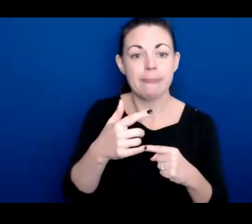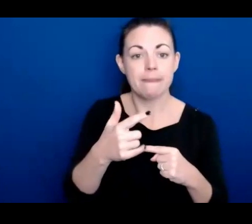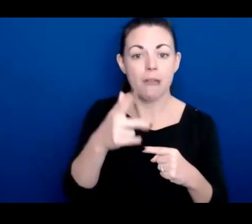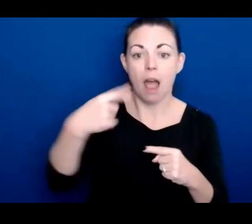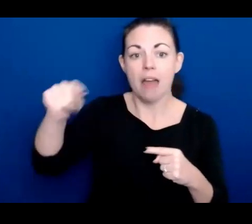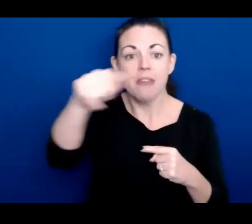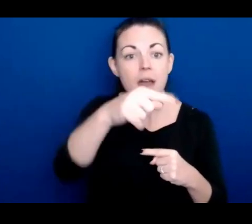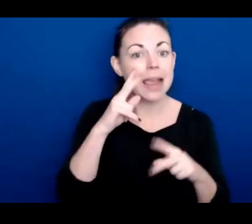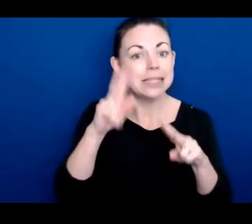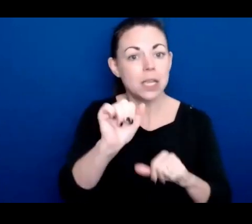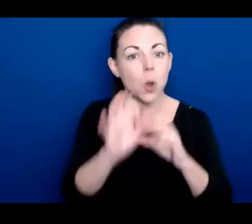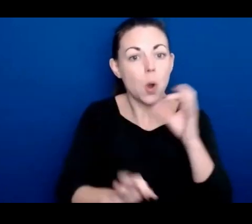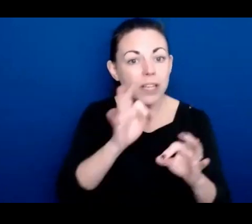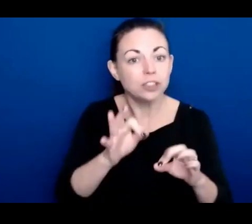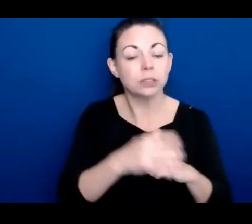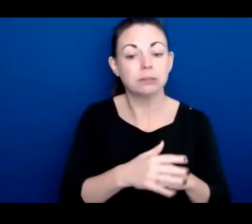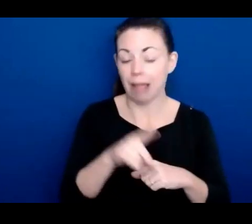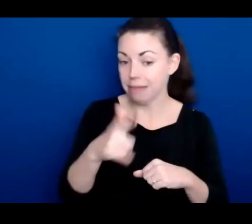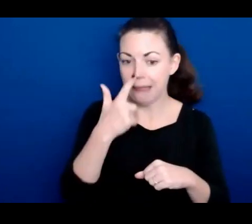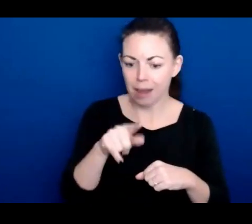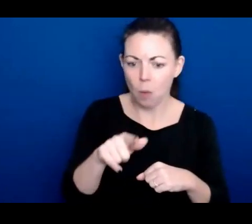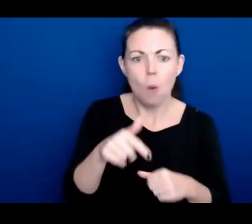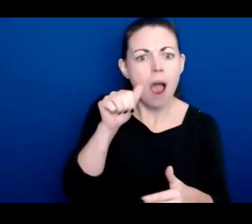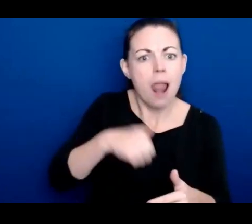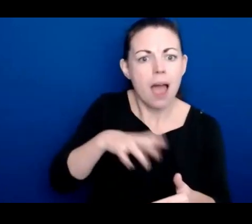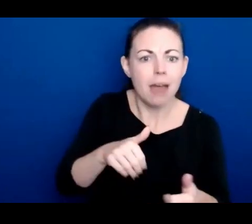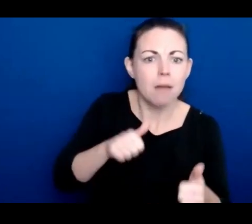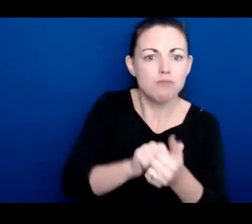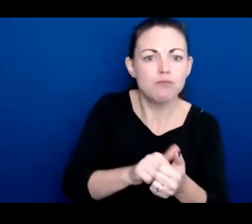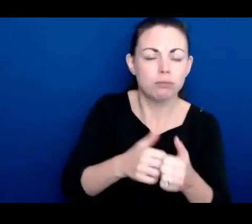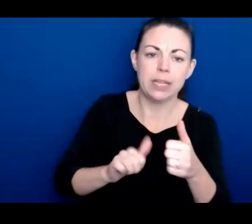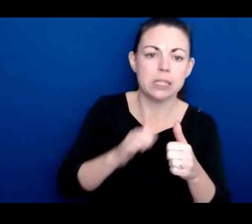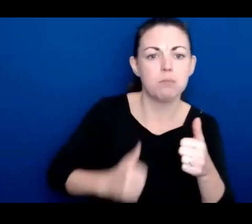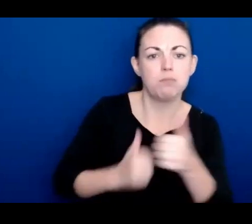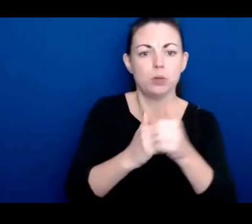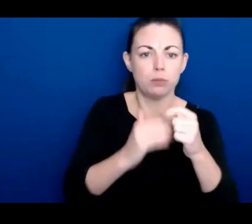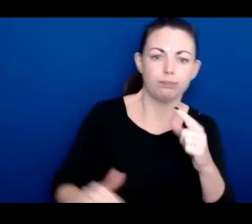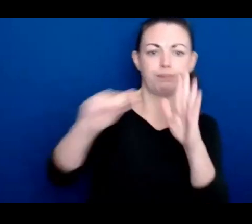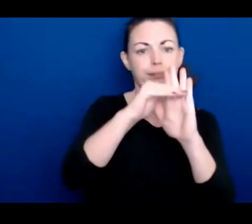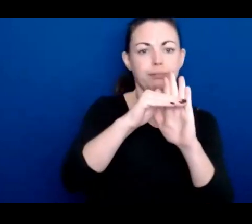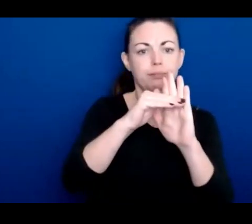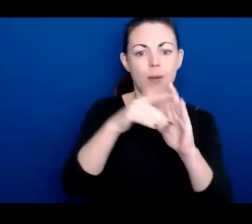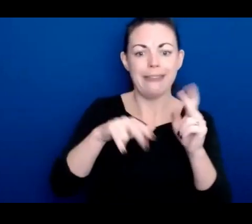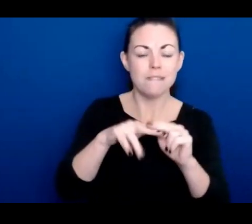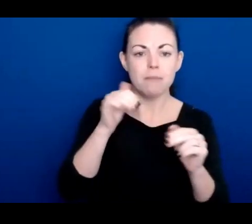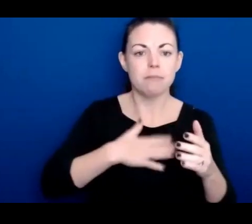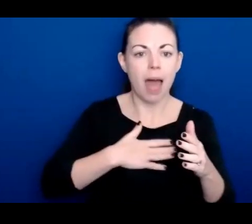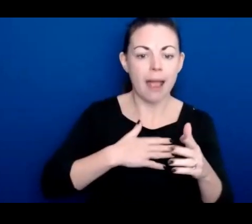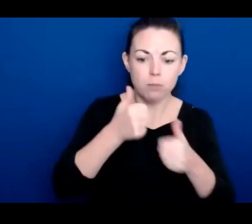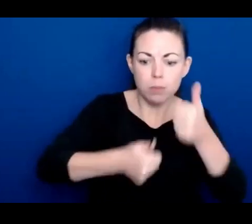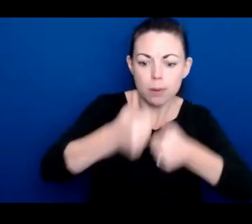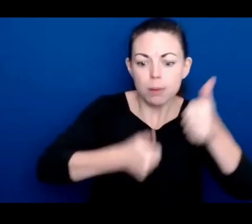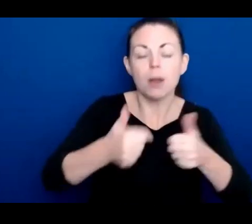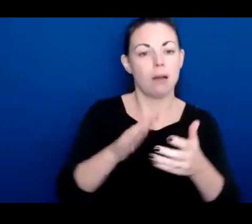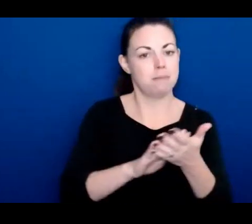which will bring them closer to the top of the list for me to ask the panelists. So please do get involved in the Q&A box rather than